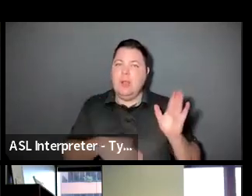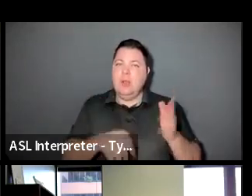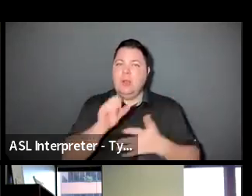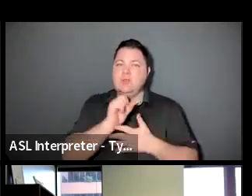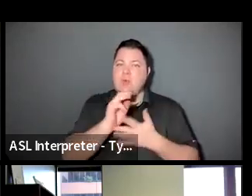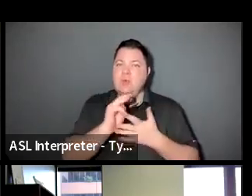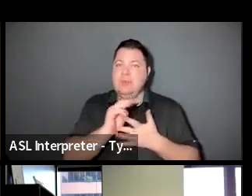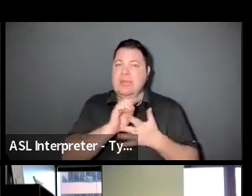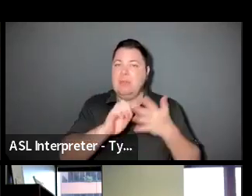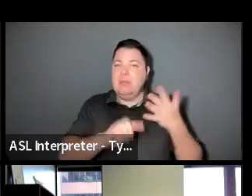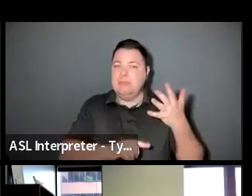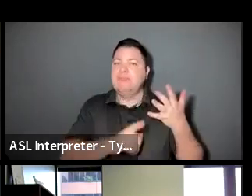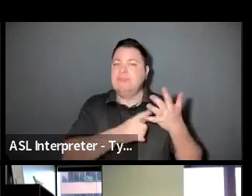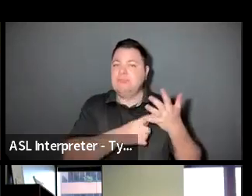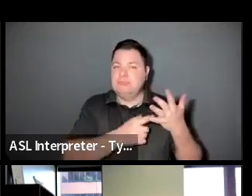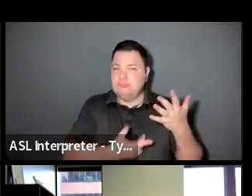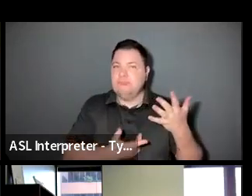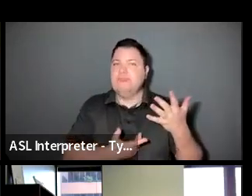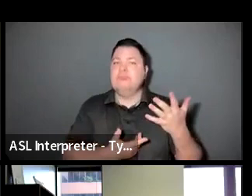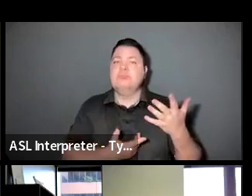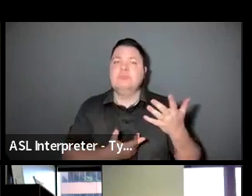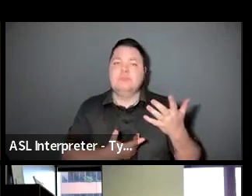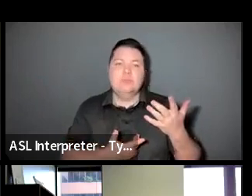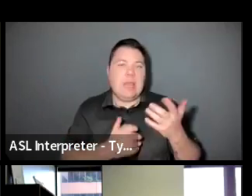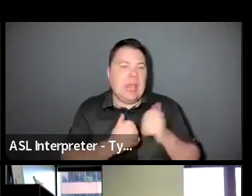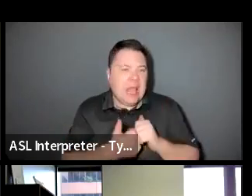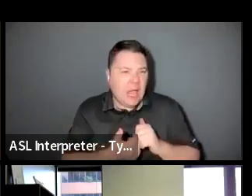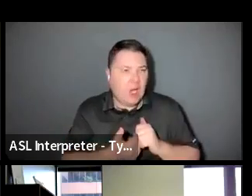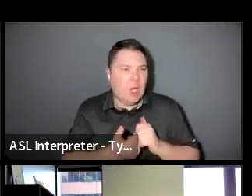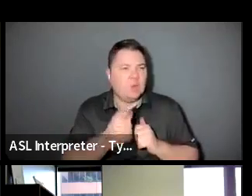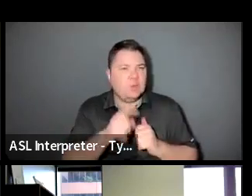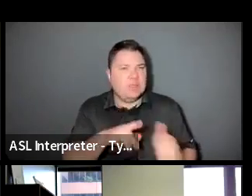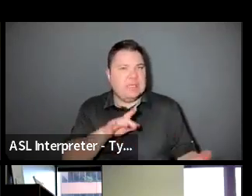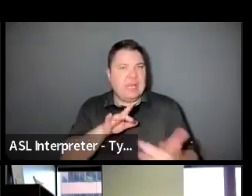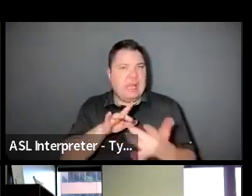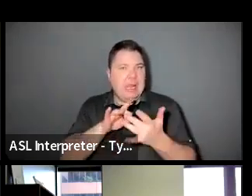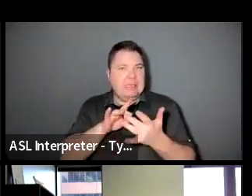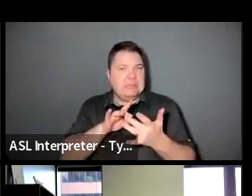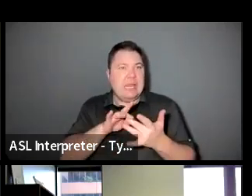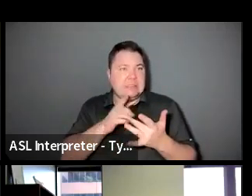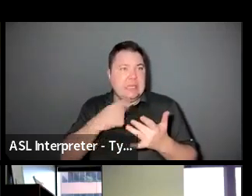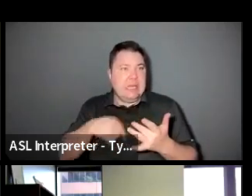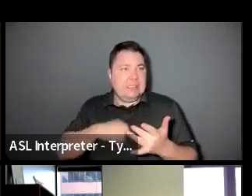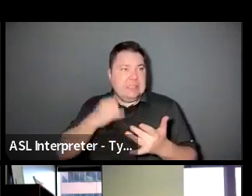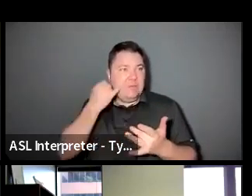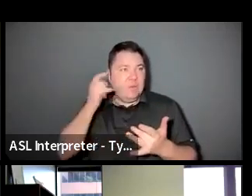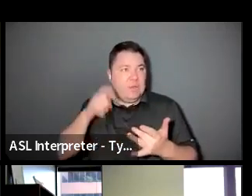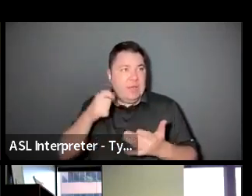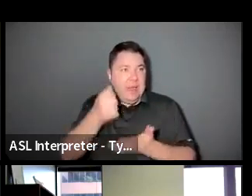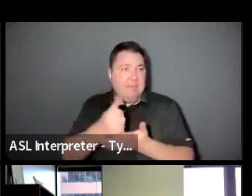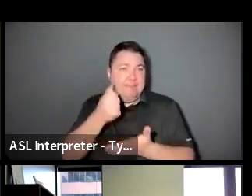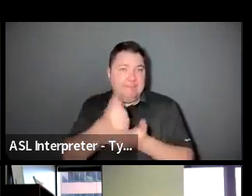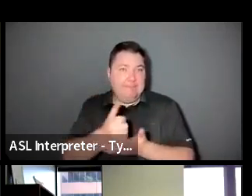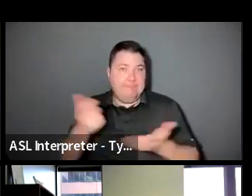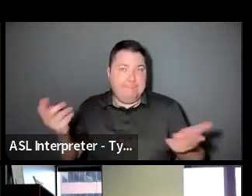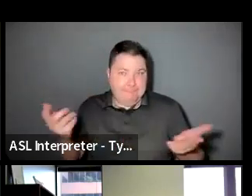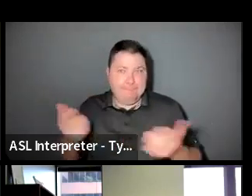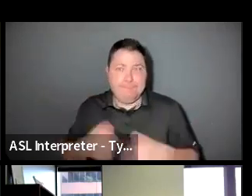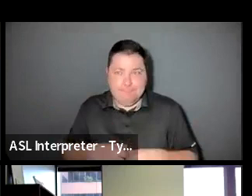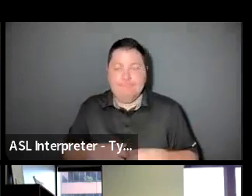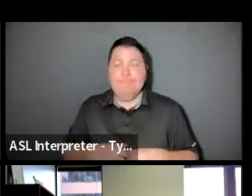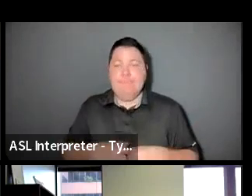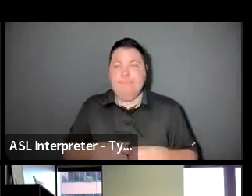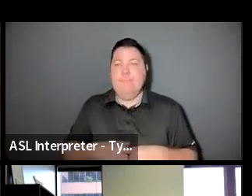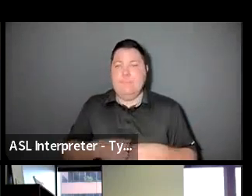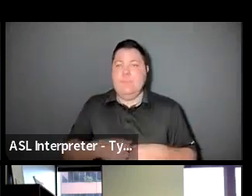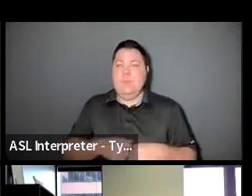media platforms about how it is that you need to contact us if you need assistance. Along with that, you'll